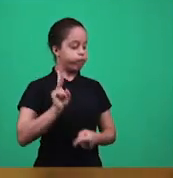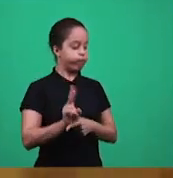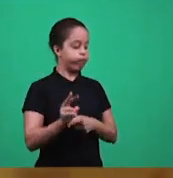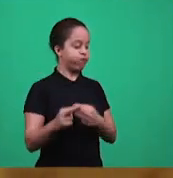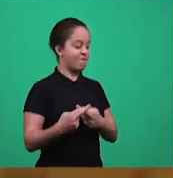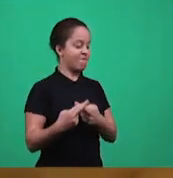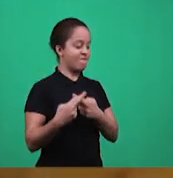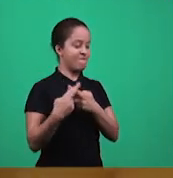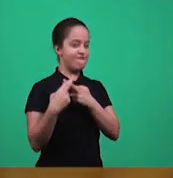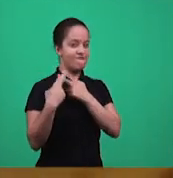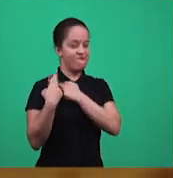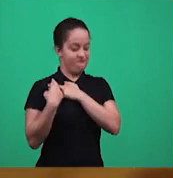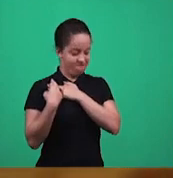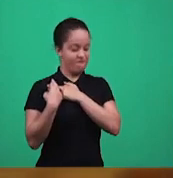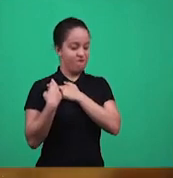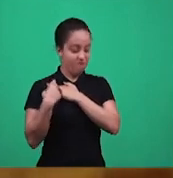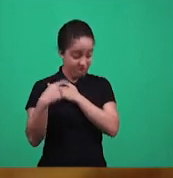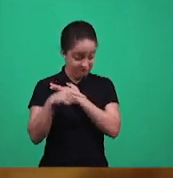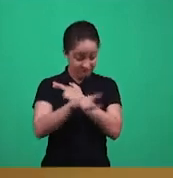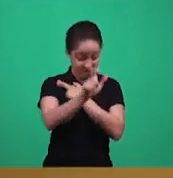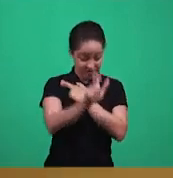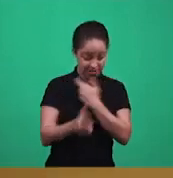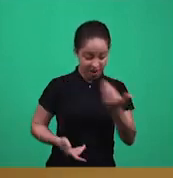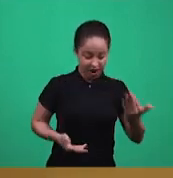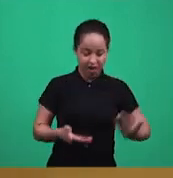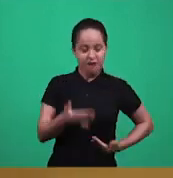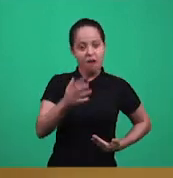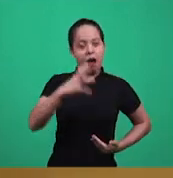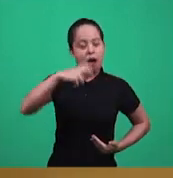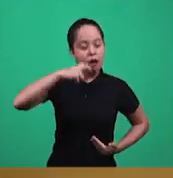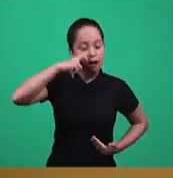And I shall be his God.